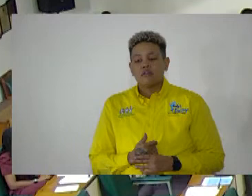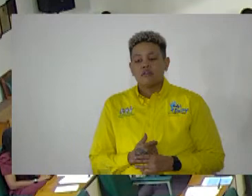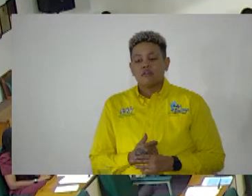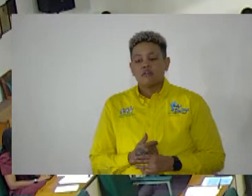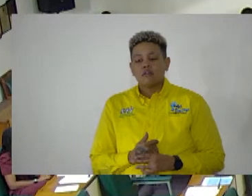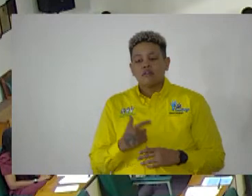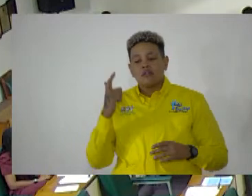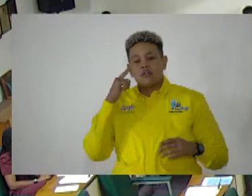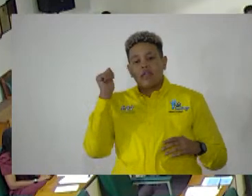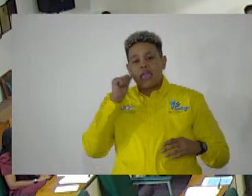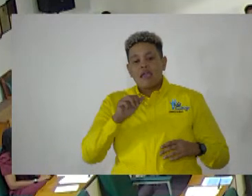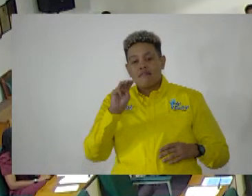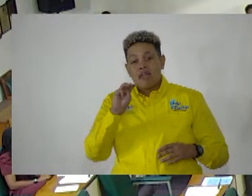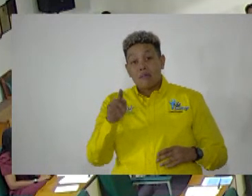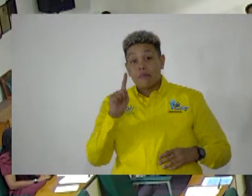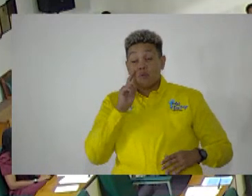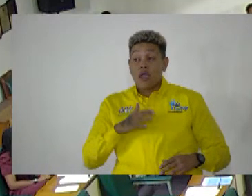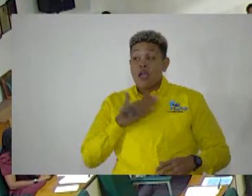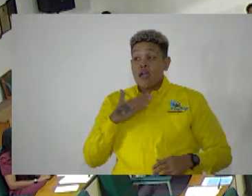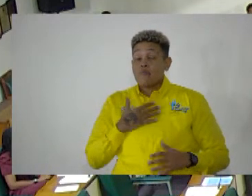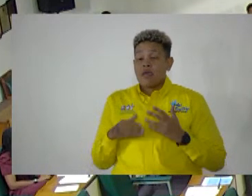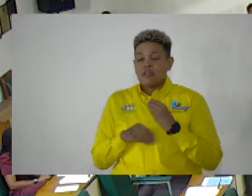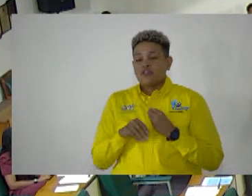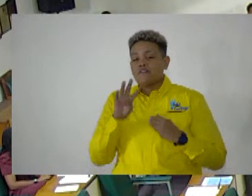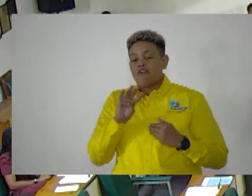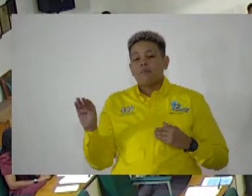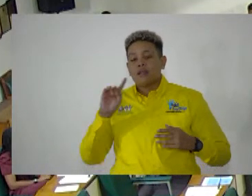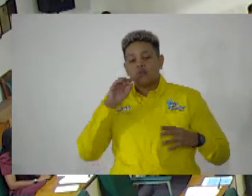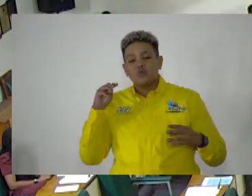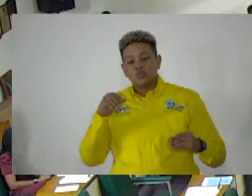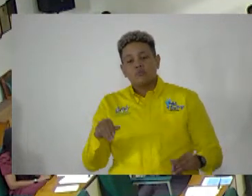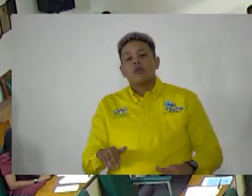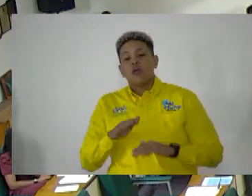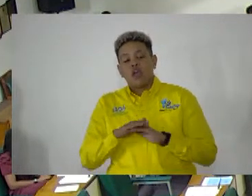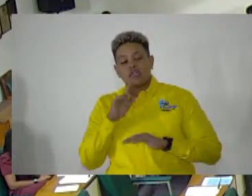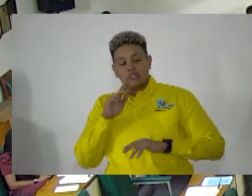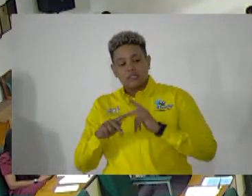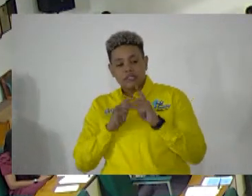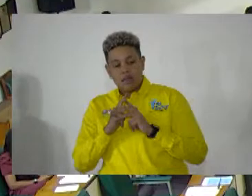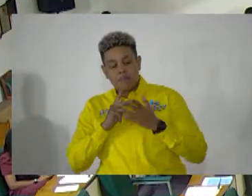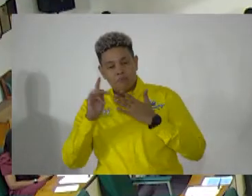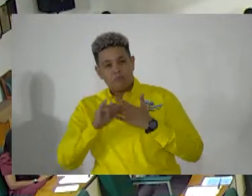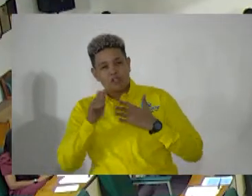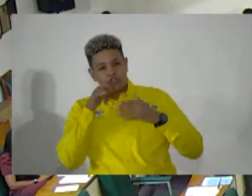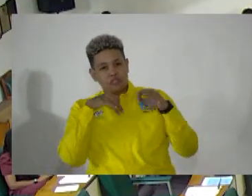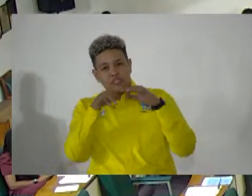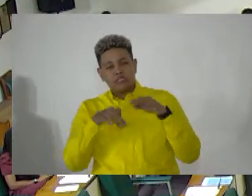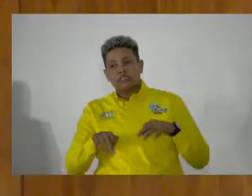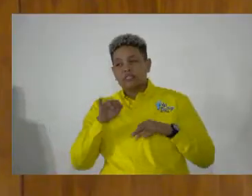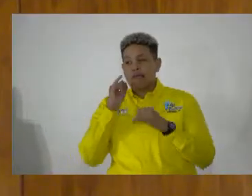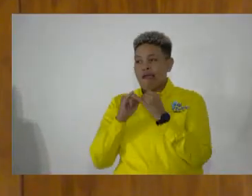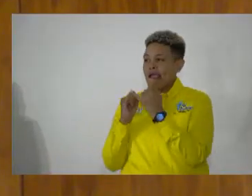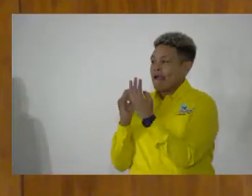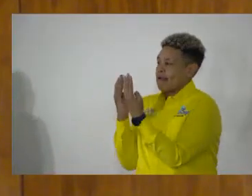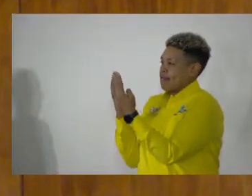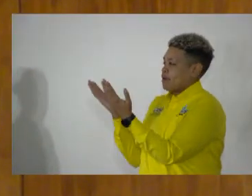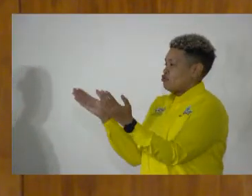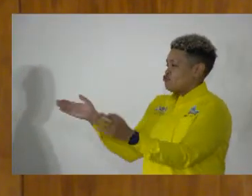$4 million to spend on the type of projects outlined here: zinc fence